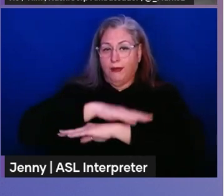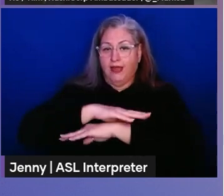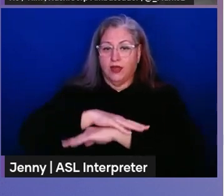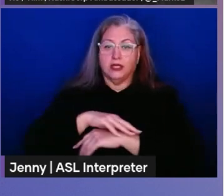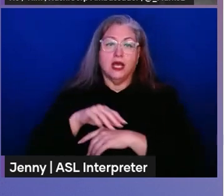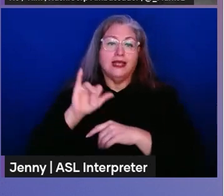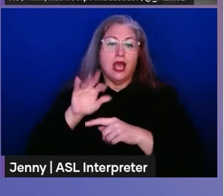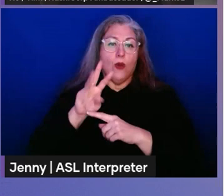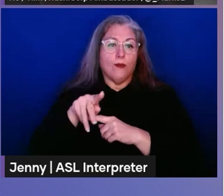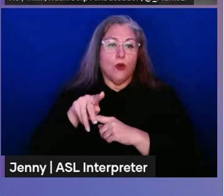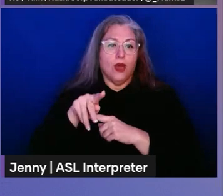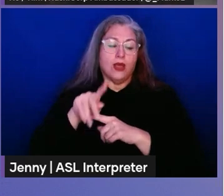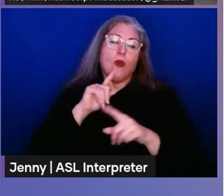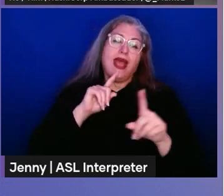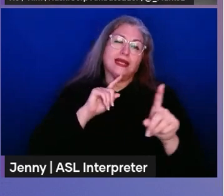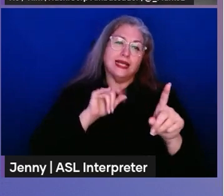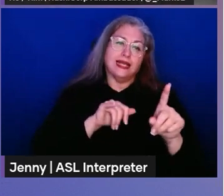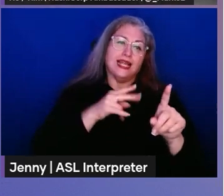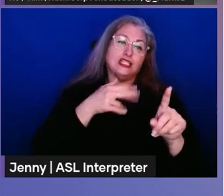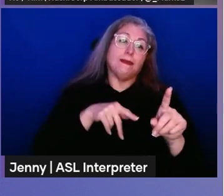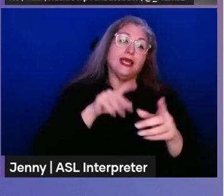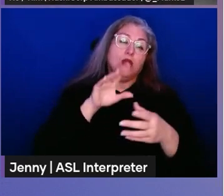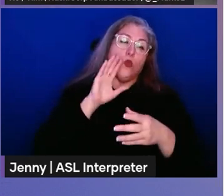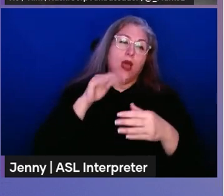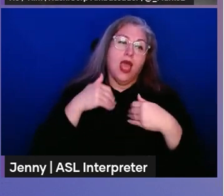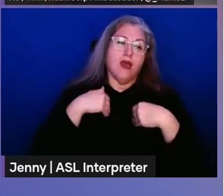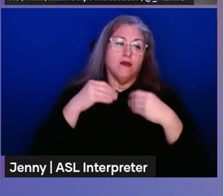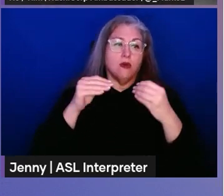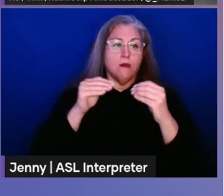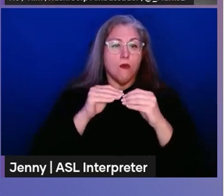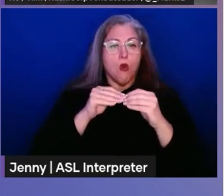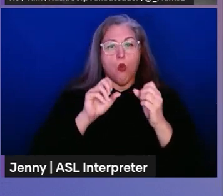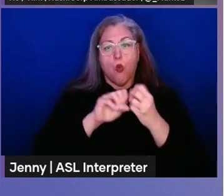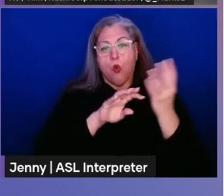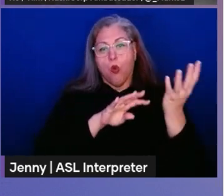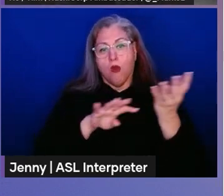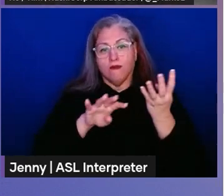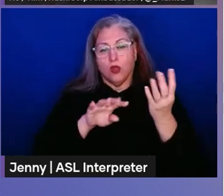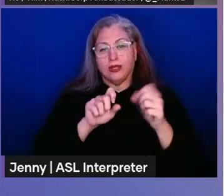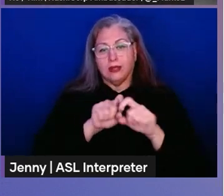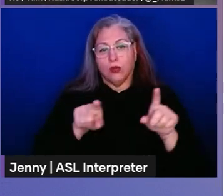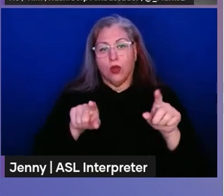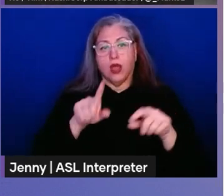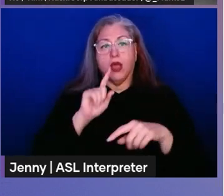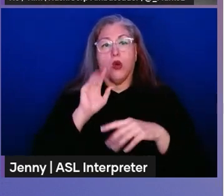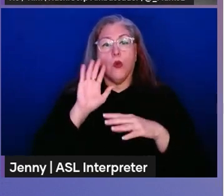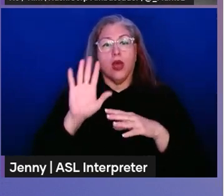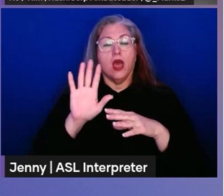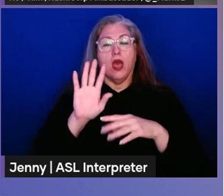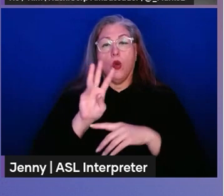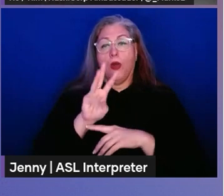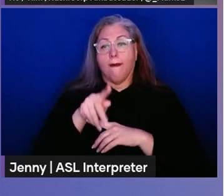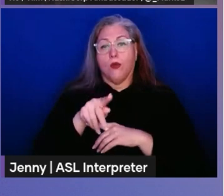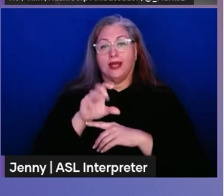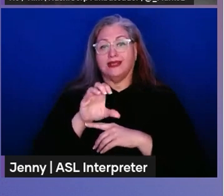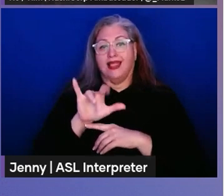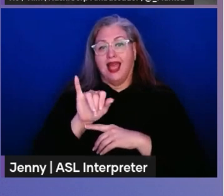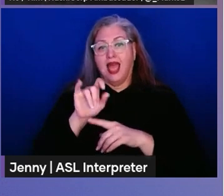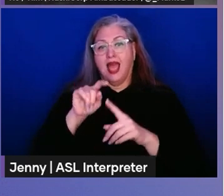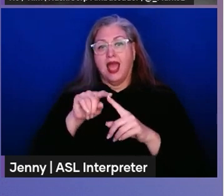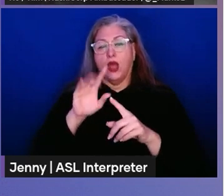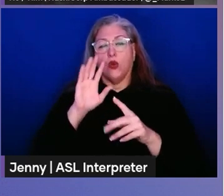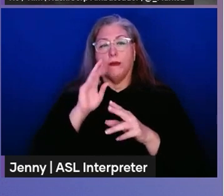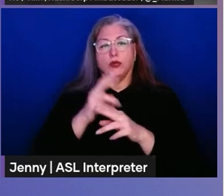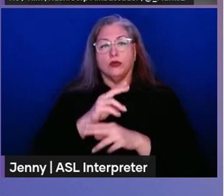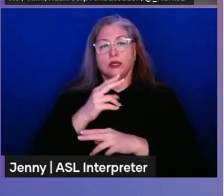HCP Waypoint actually employs the following workflow. So firstly, HCP Waypoint CLI, or you use